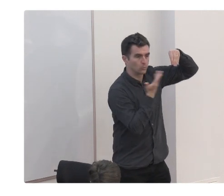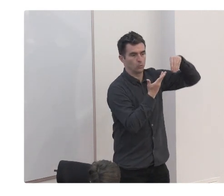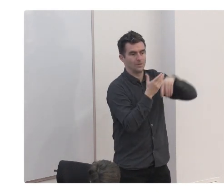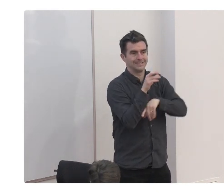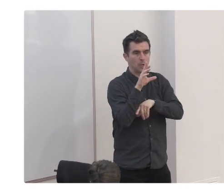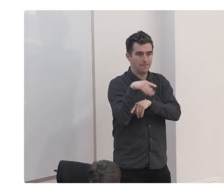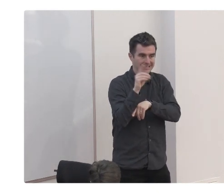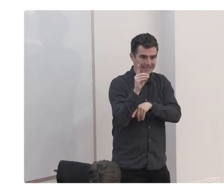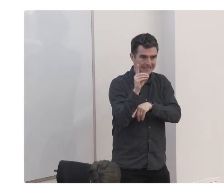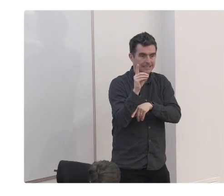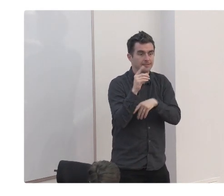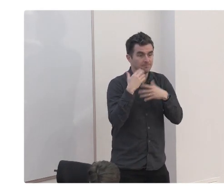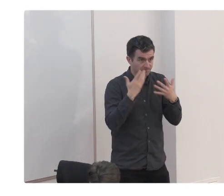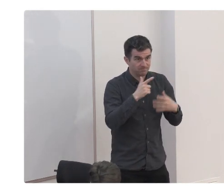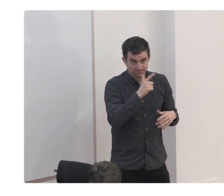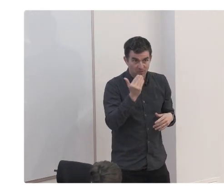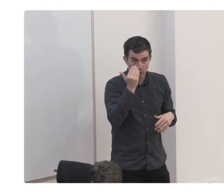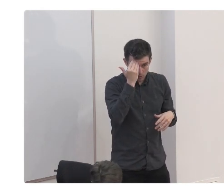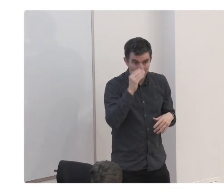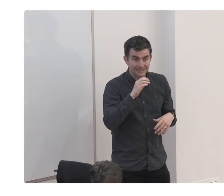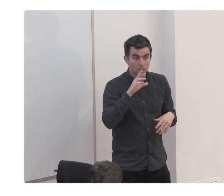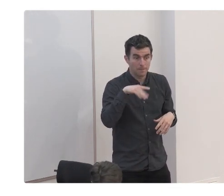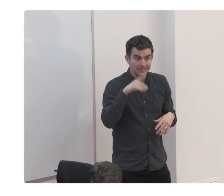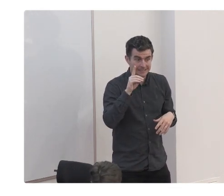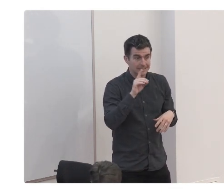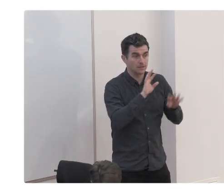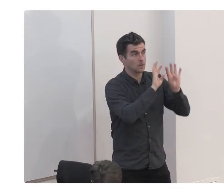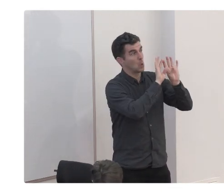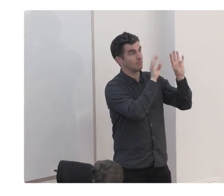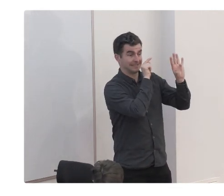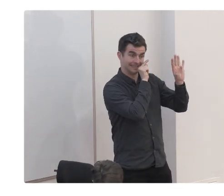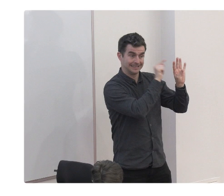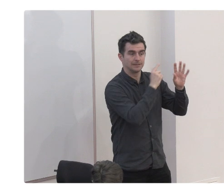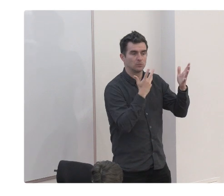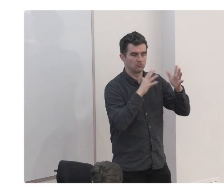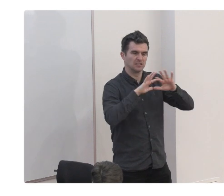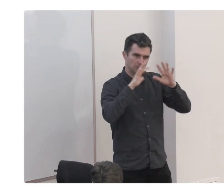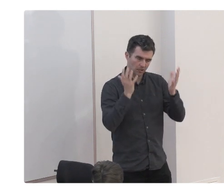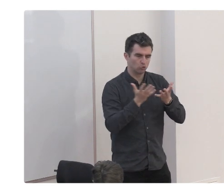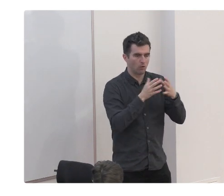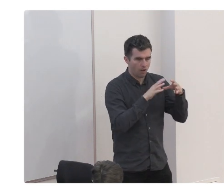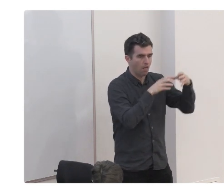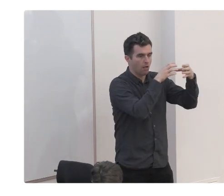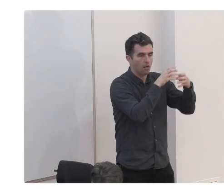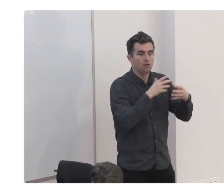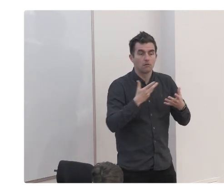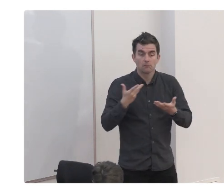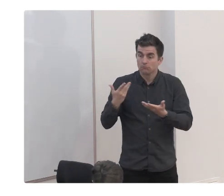countries. But the Afghanistan government didn't submit any report to that committee. In